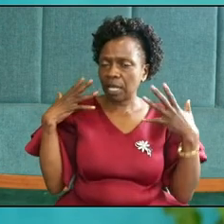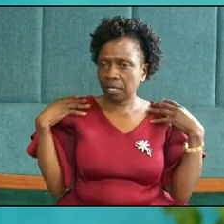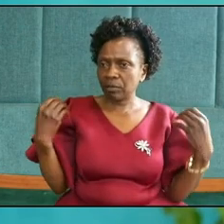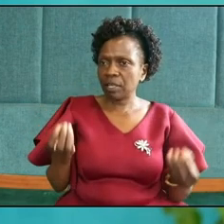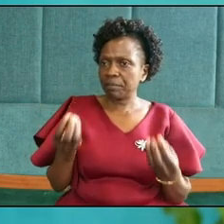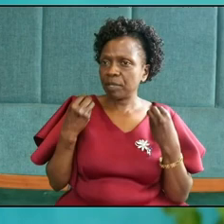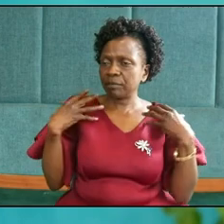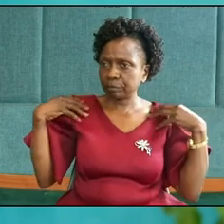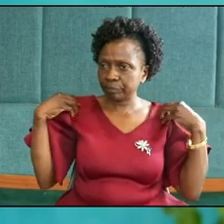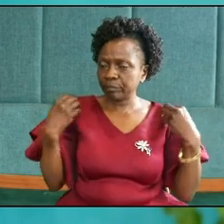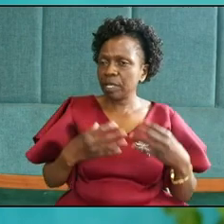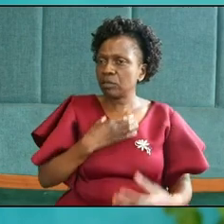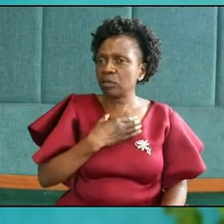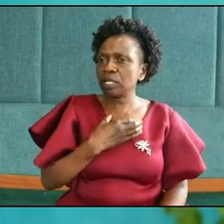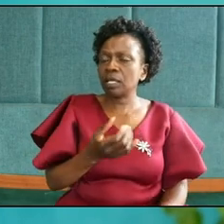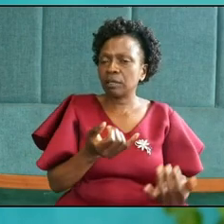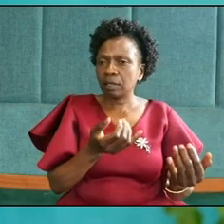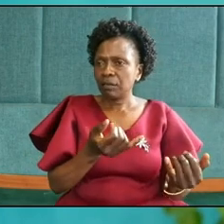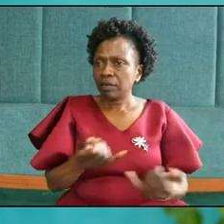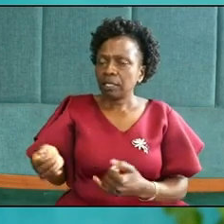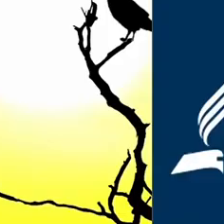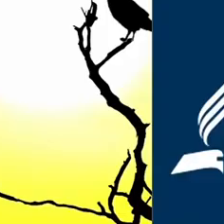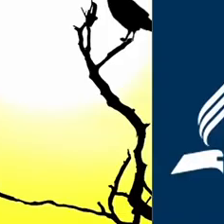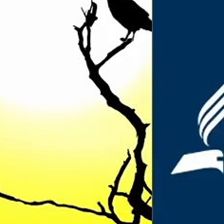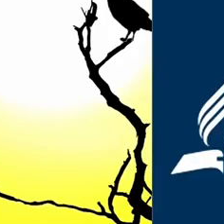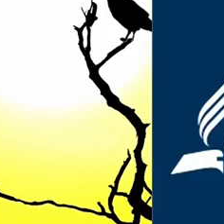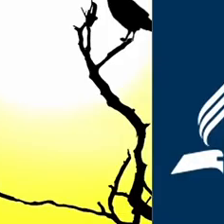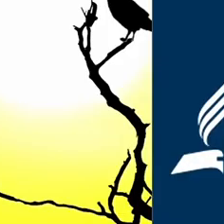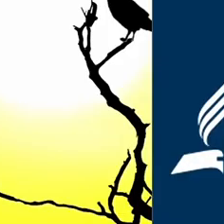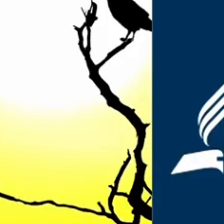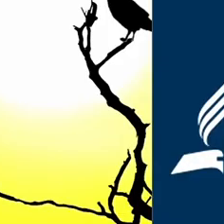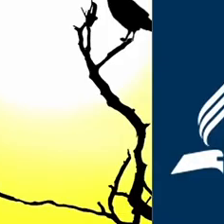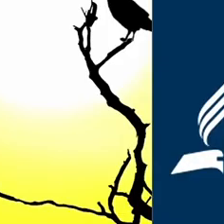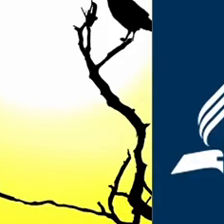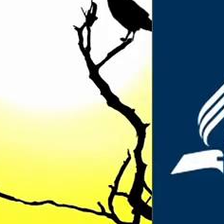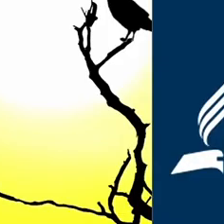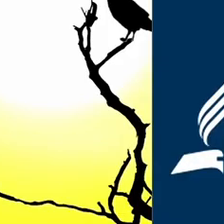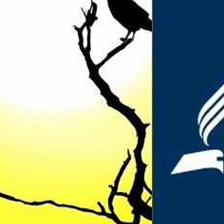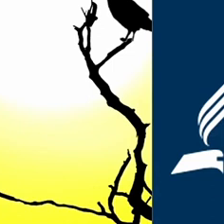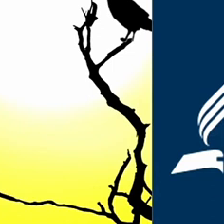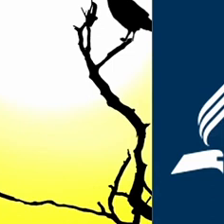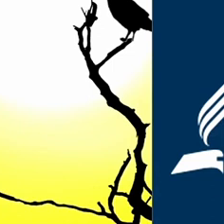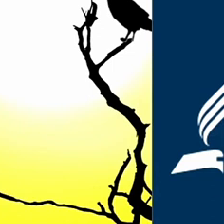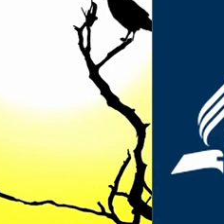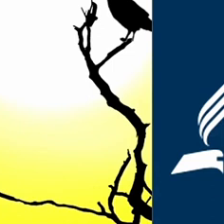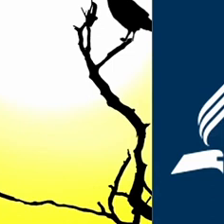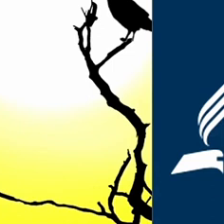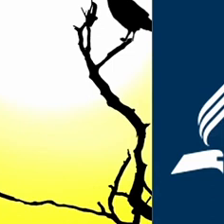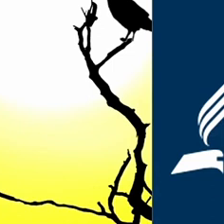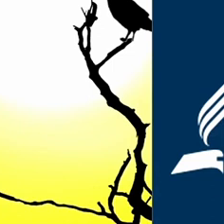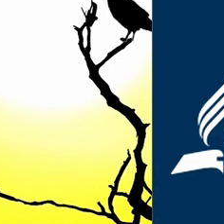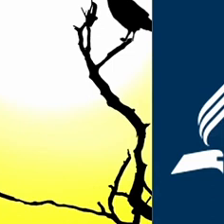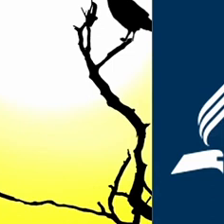was a stranger and you invited me in. I needed clothes and you clothed me. I was sick and you looked after